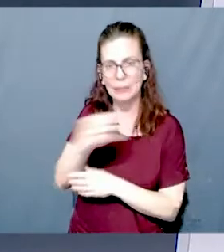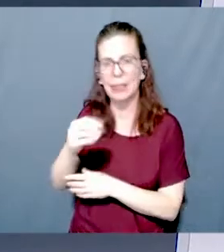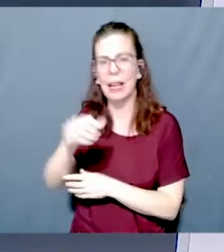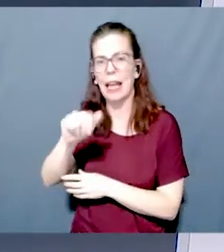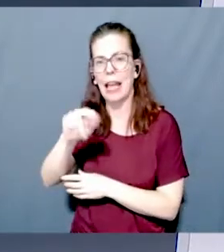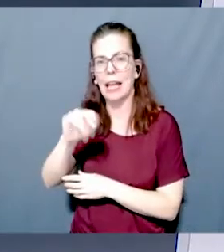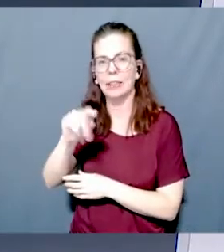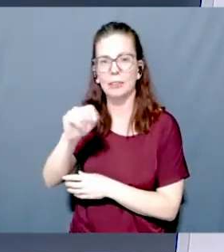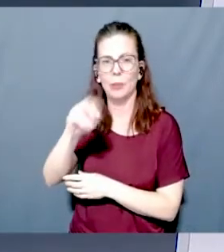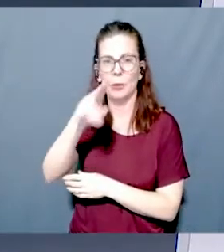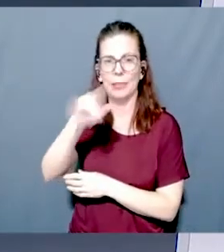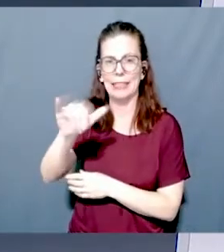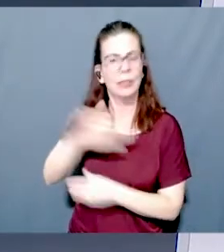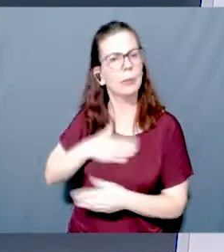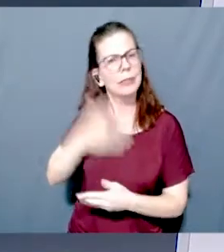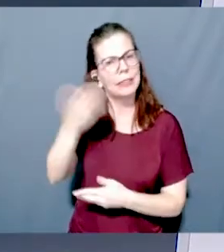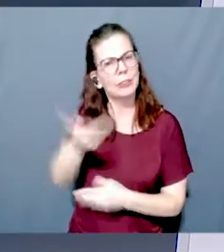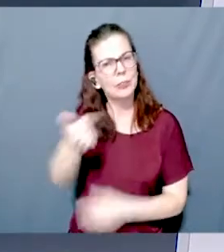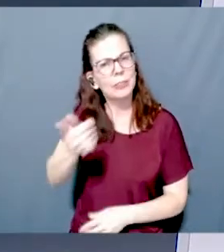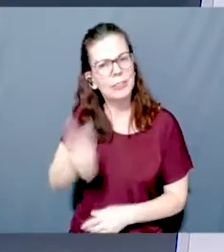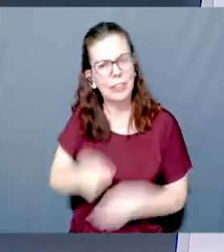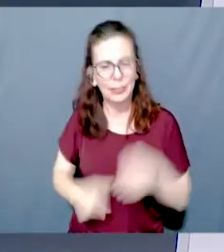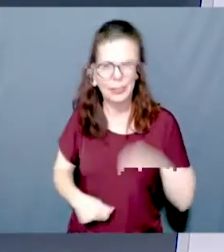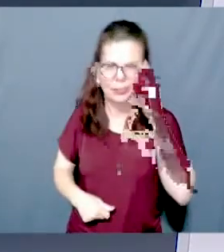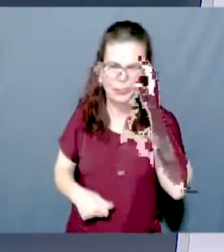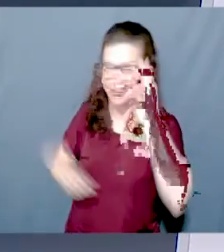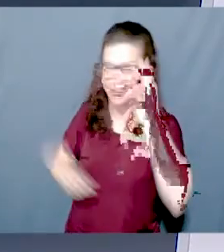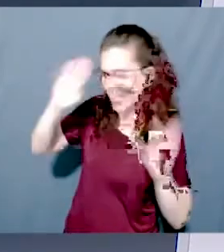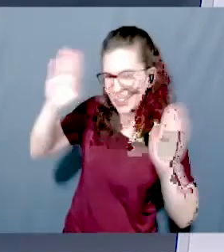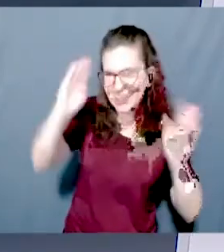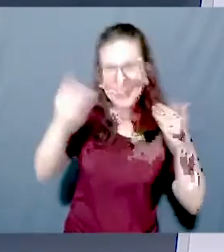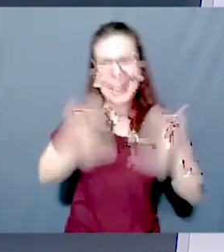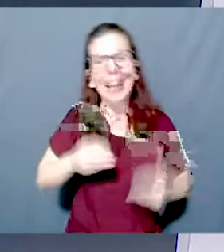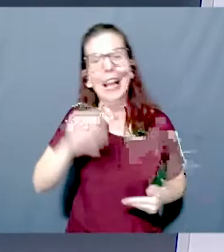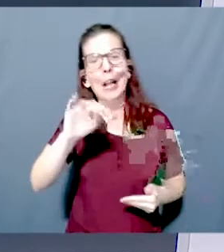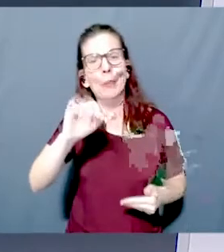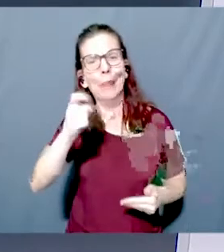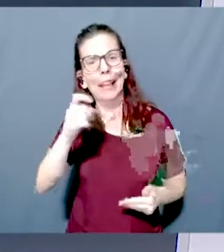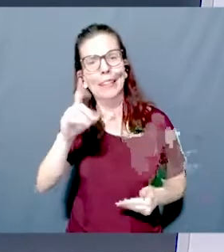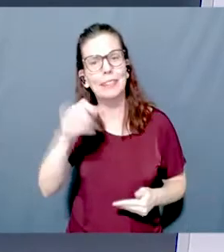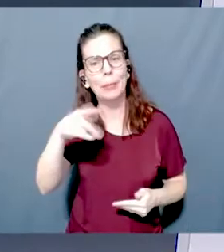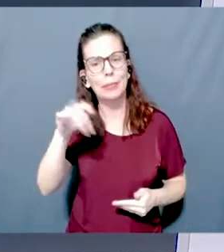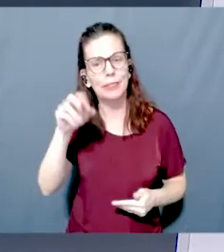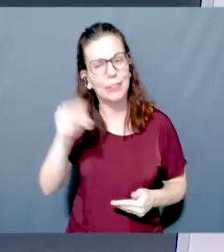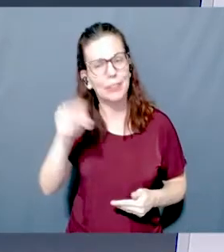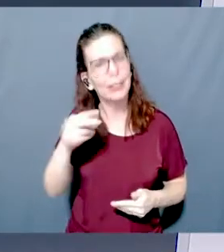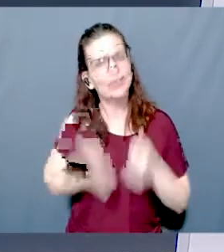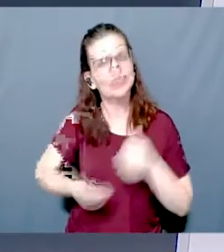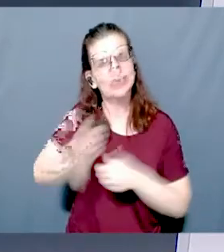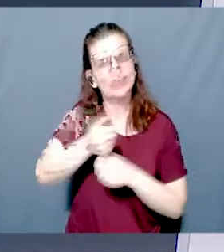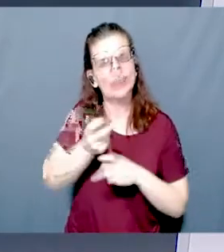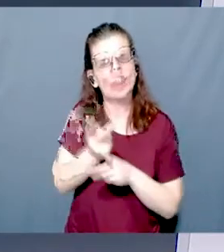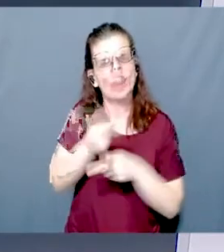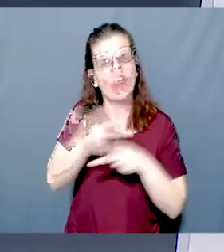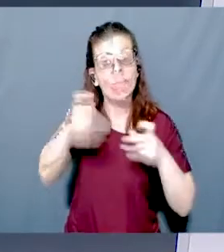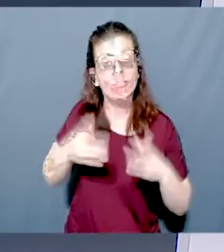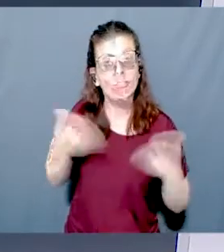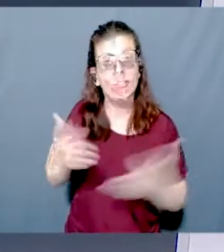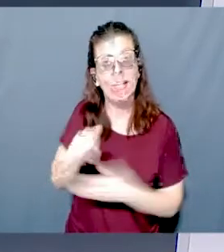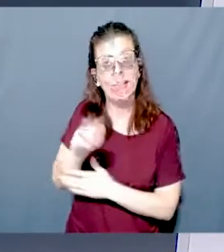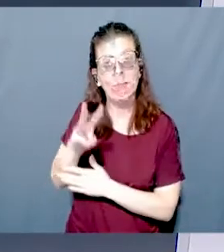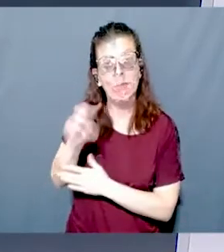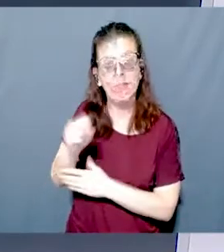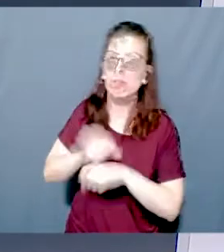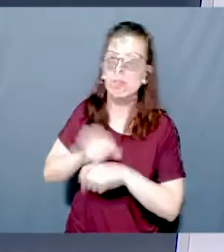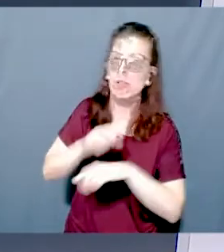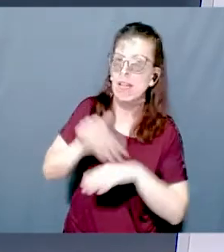Please introduce yourselves. Hey everybody, my name is Max Denton. I'm a senior product manager at AWS, and I work on the AWS